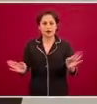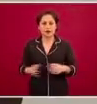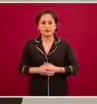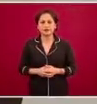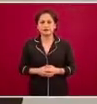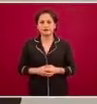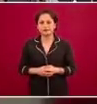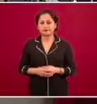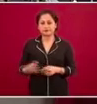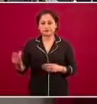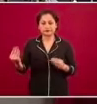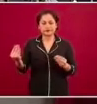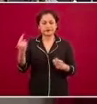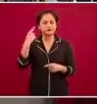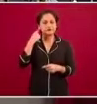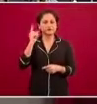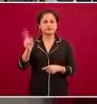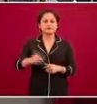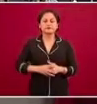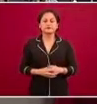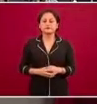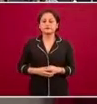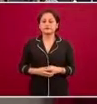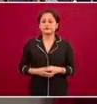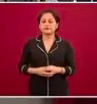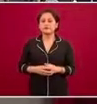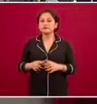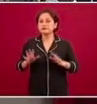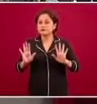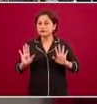the massive mitigation measures.